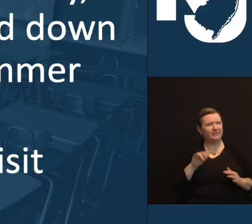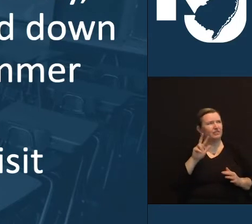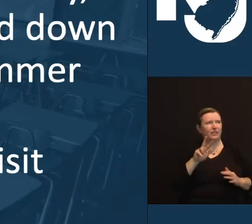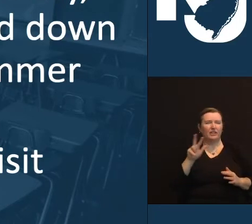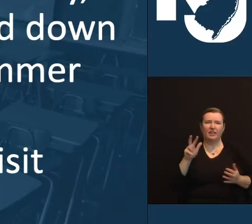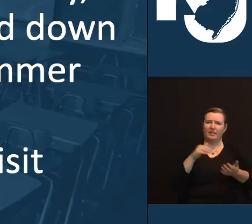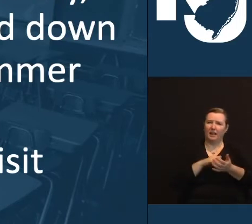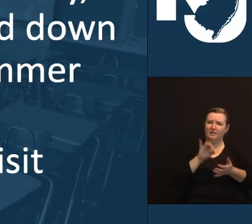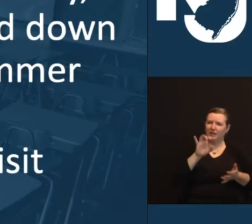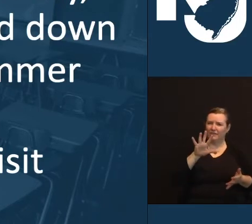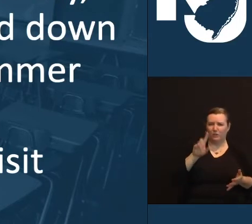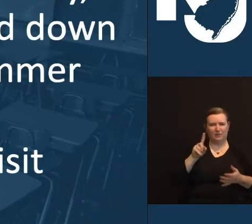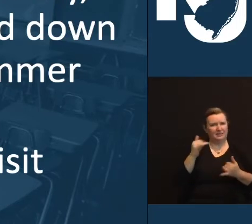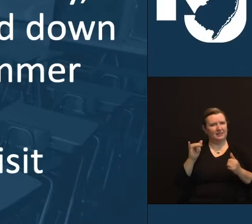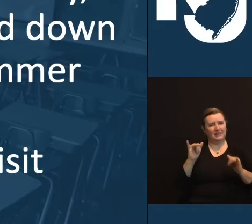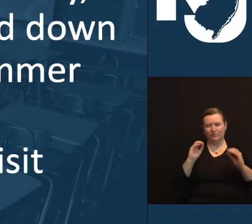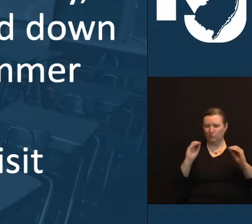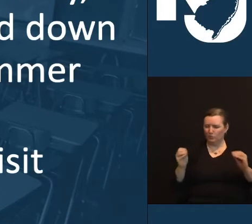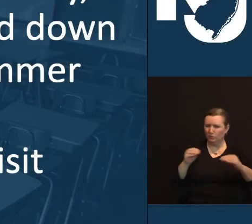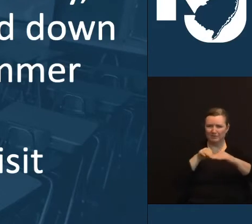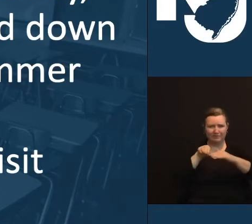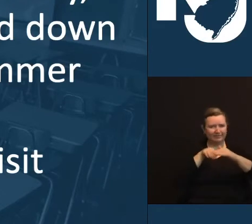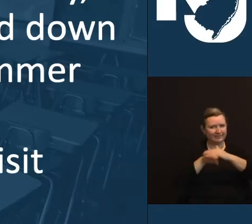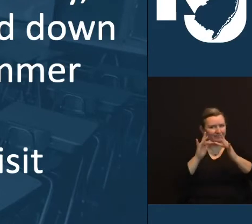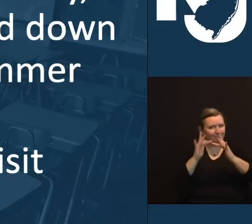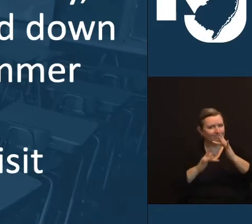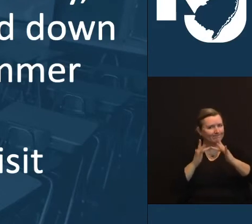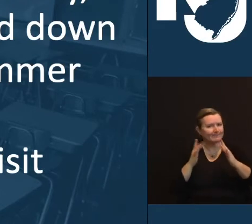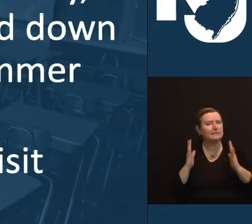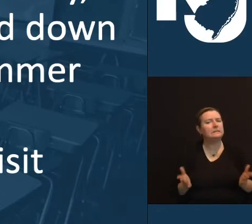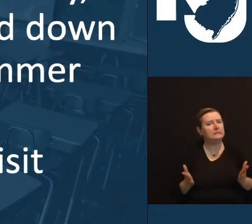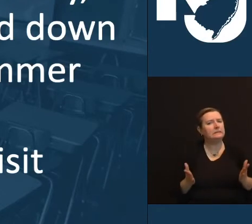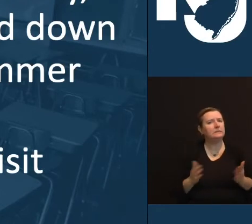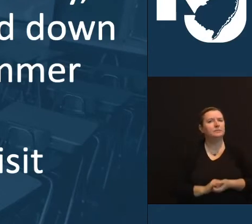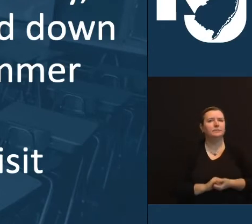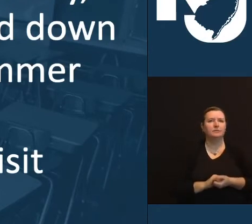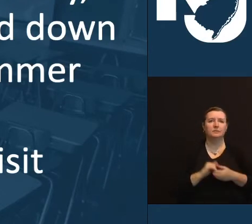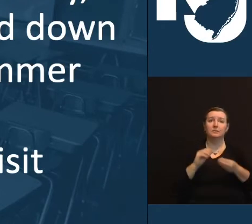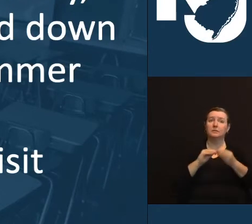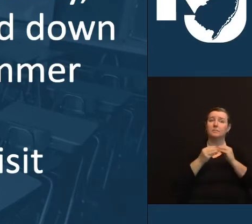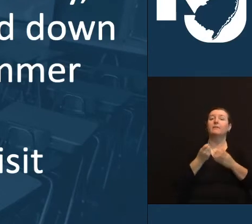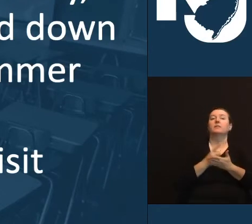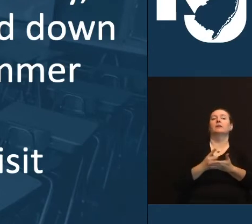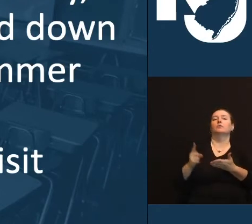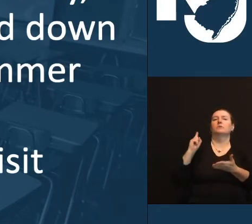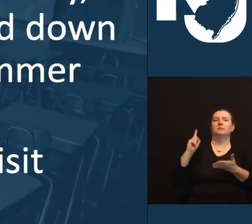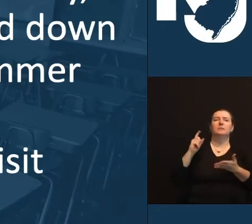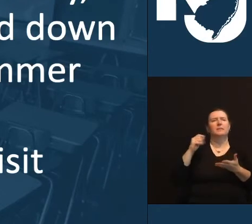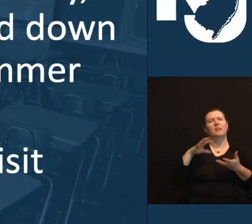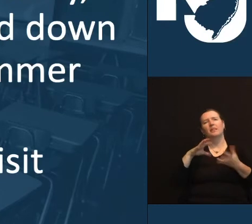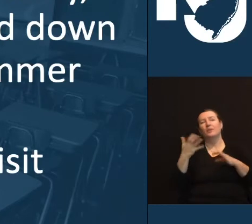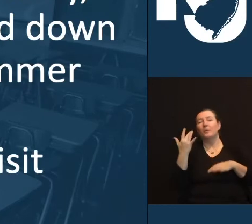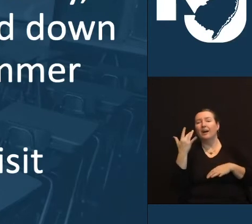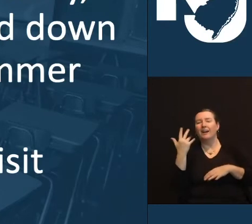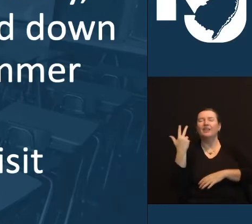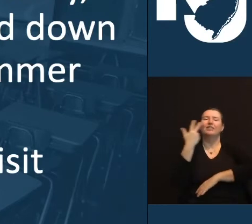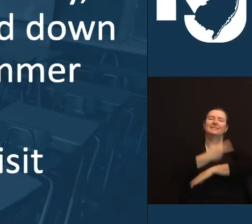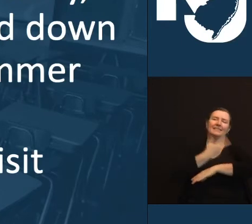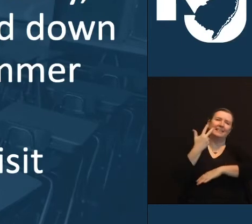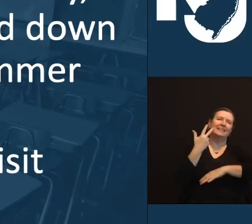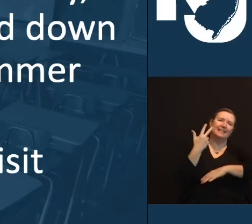330,851 too many. And I think the numbers may have been somewhat distorted from last week because it was a 3-day week. I hope we'll see